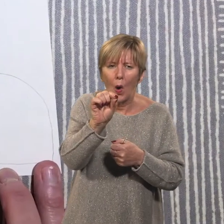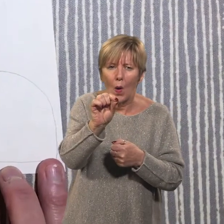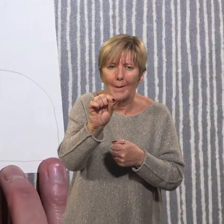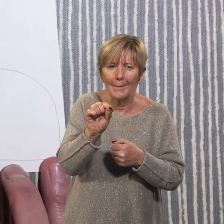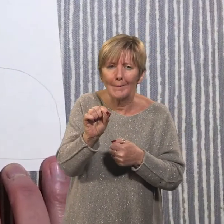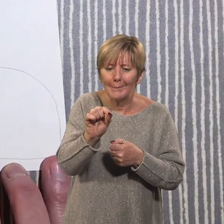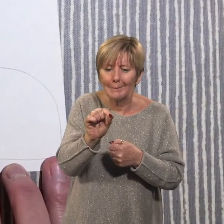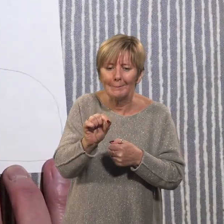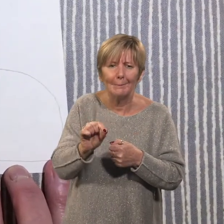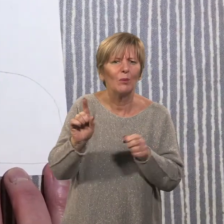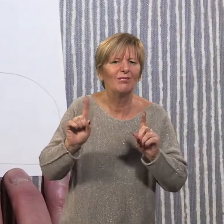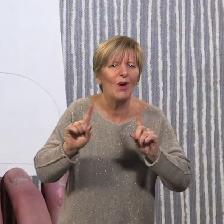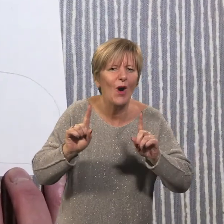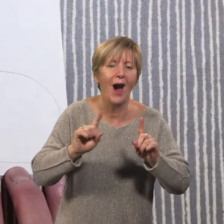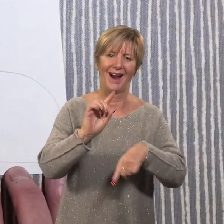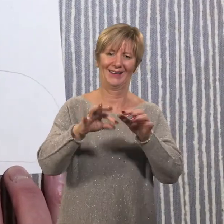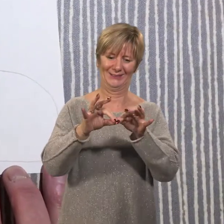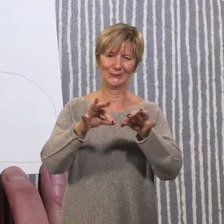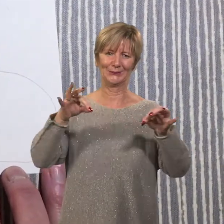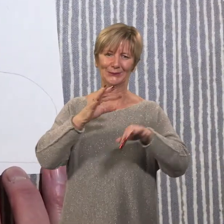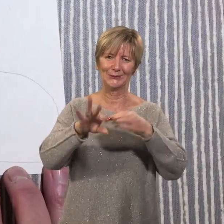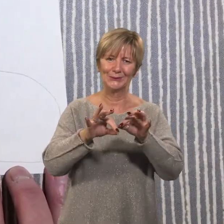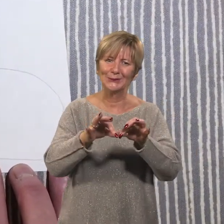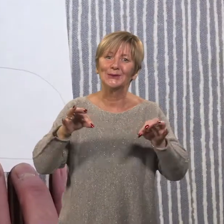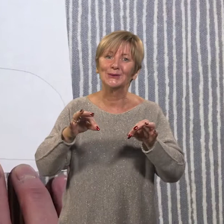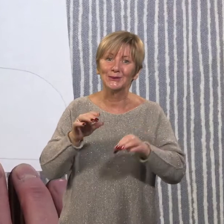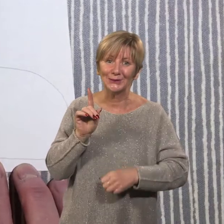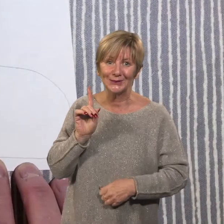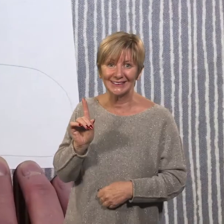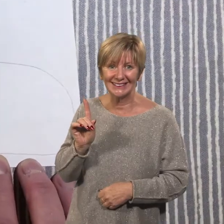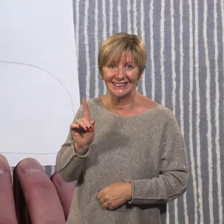that you would lace your shoelace through.